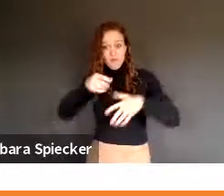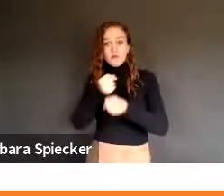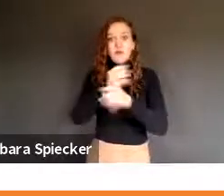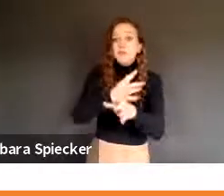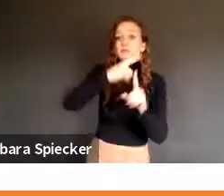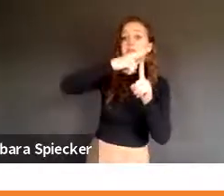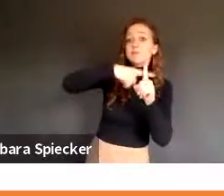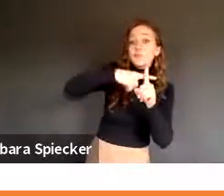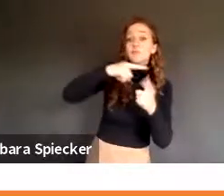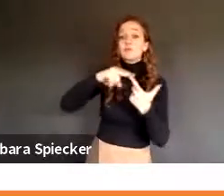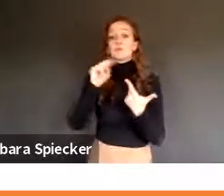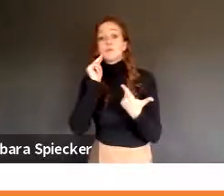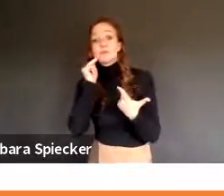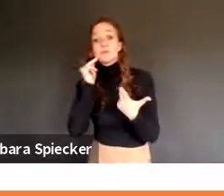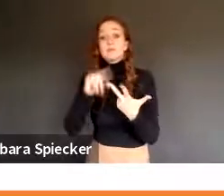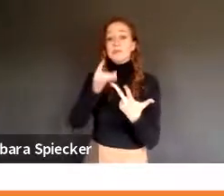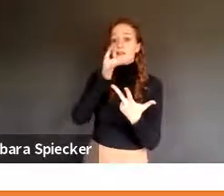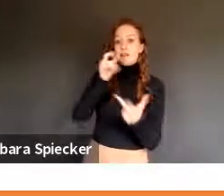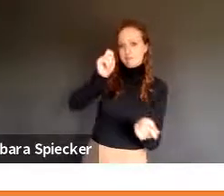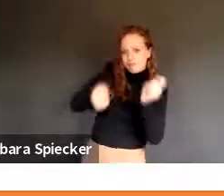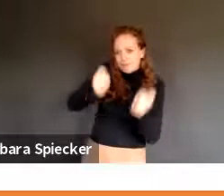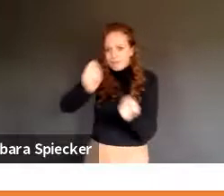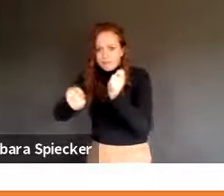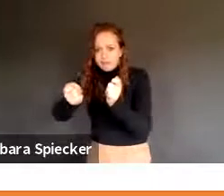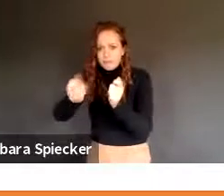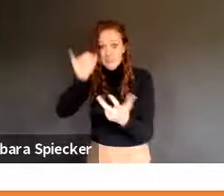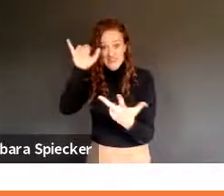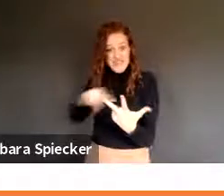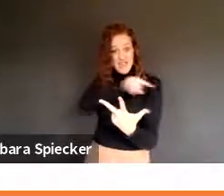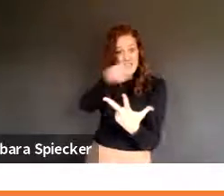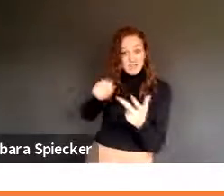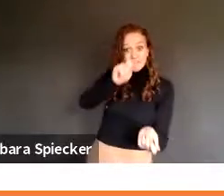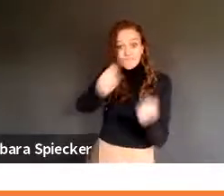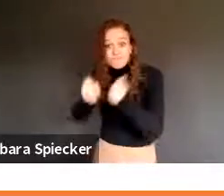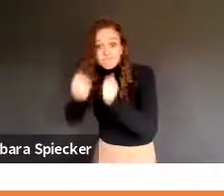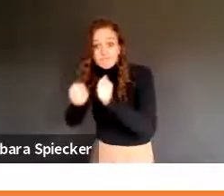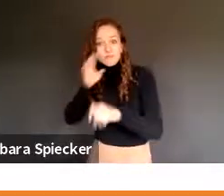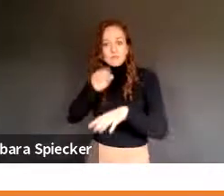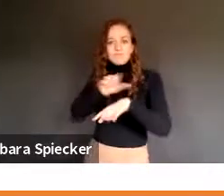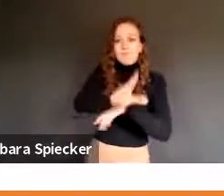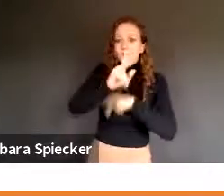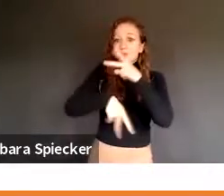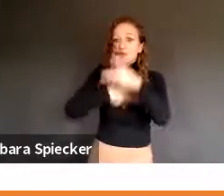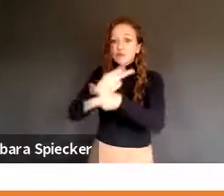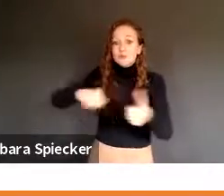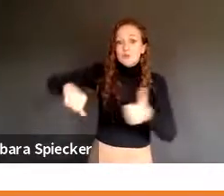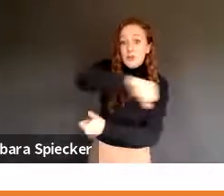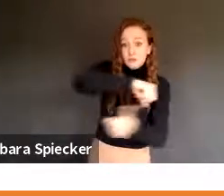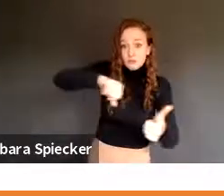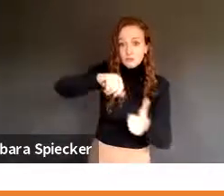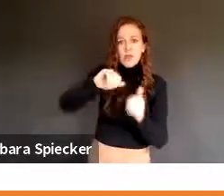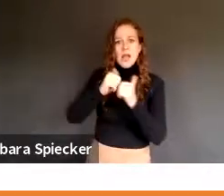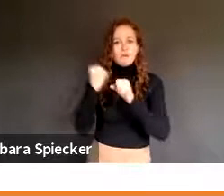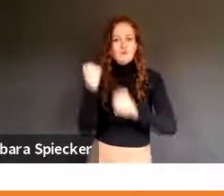with nutrients. And within these upwelling regimes, because of that cold water bringing up lots of nutrients